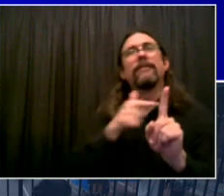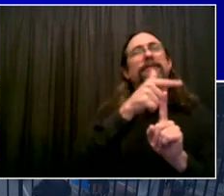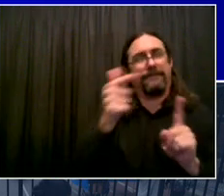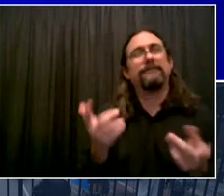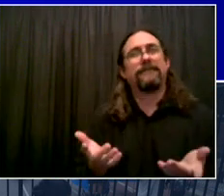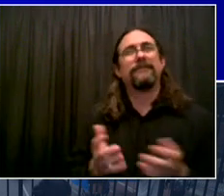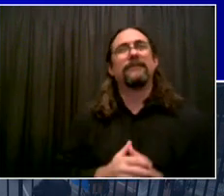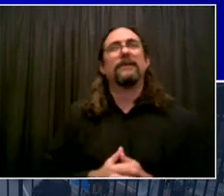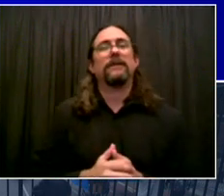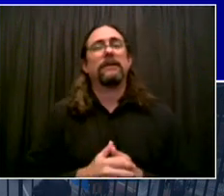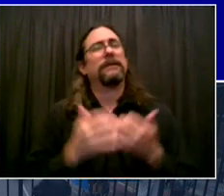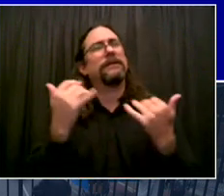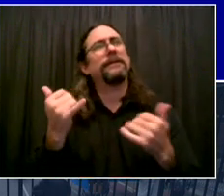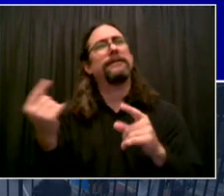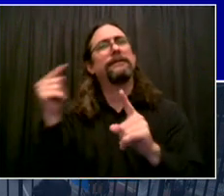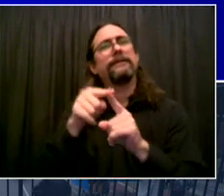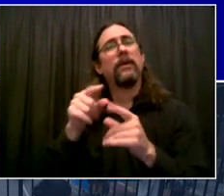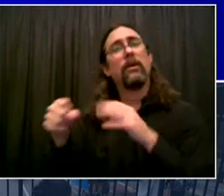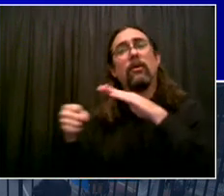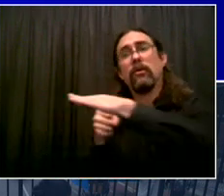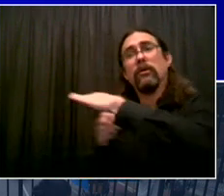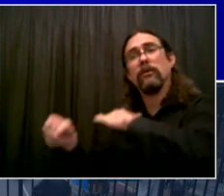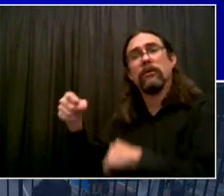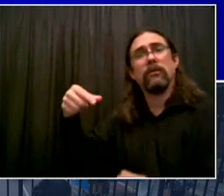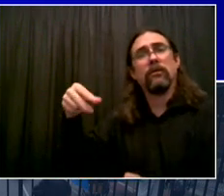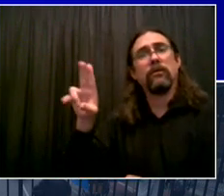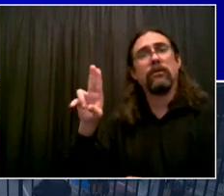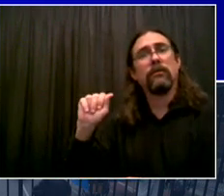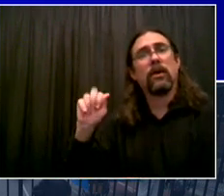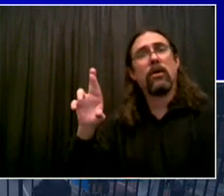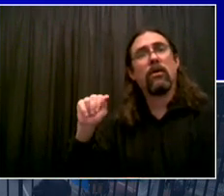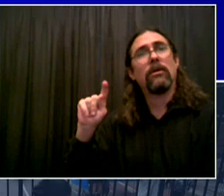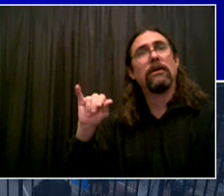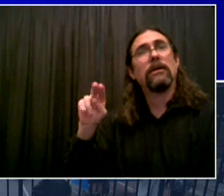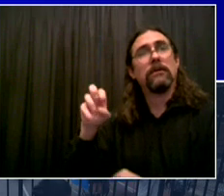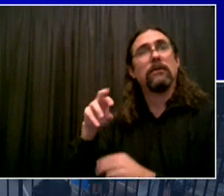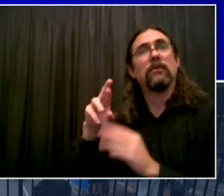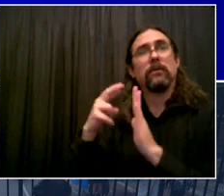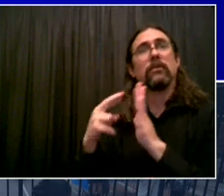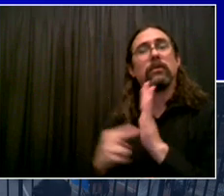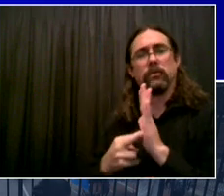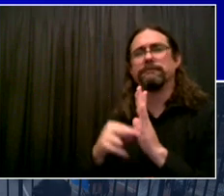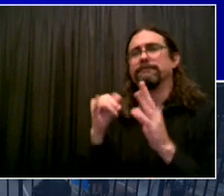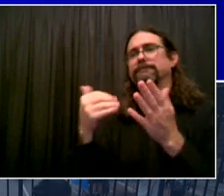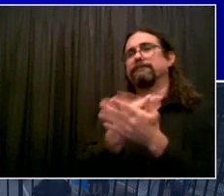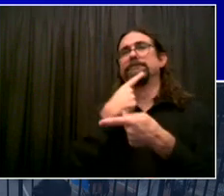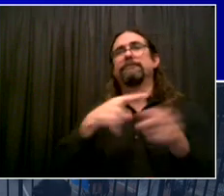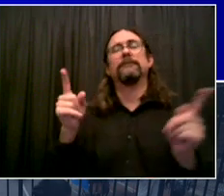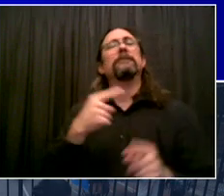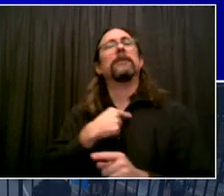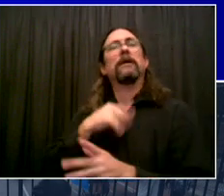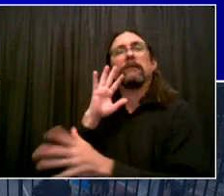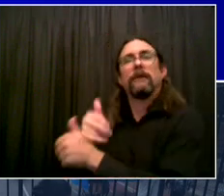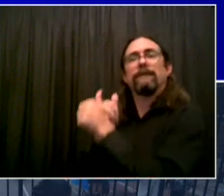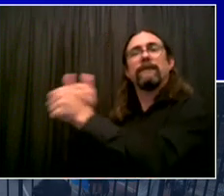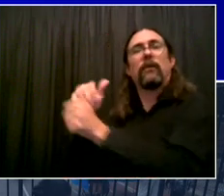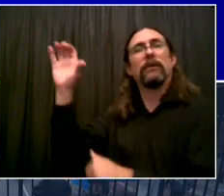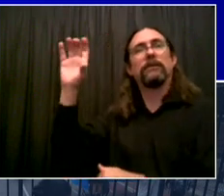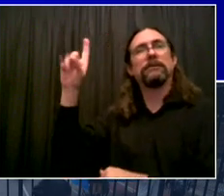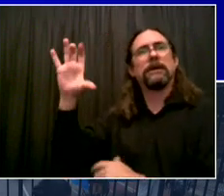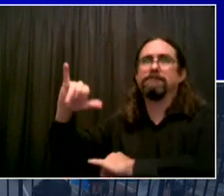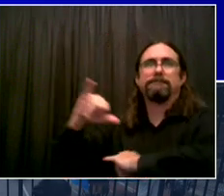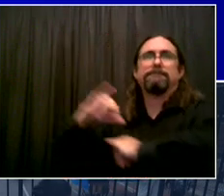unvaccinated students in that classroom will not have to quarantine if they are masked and 3 feet distanced. That will allow